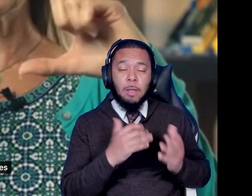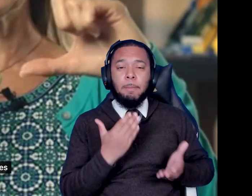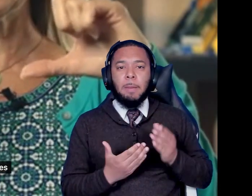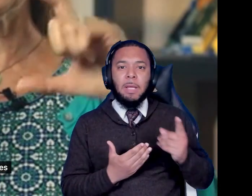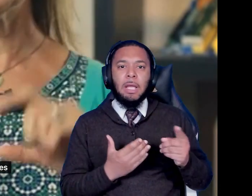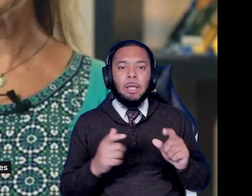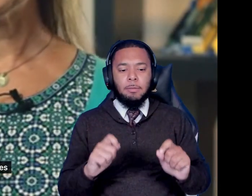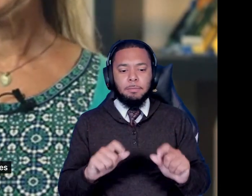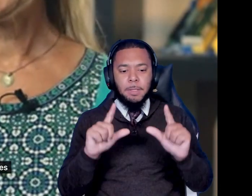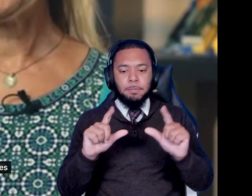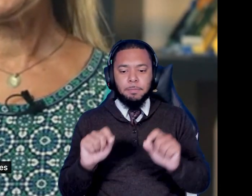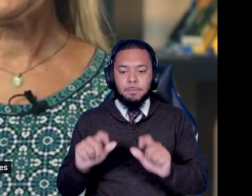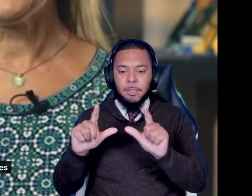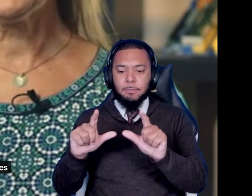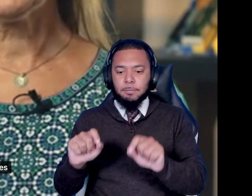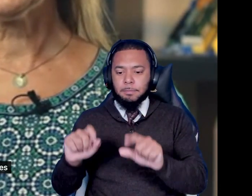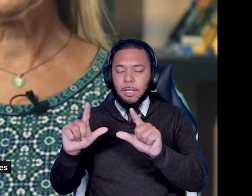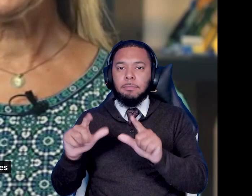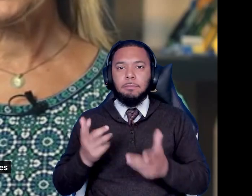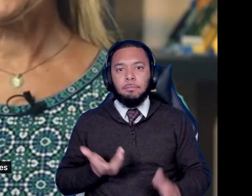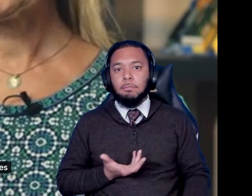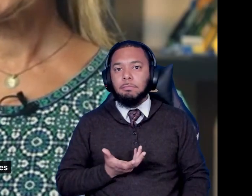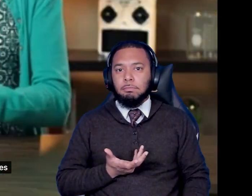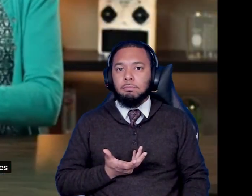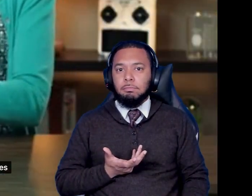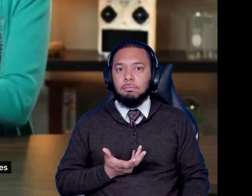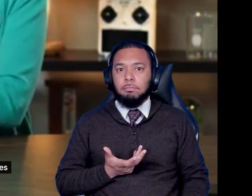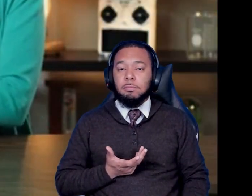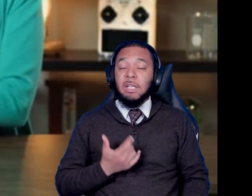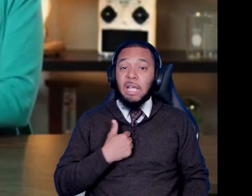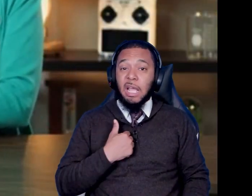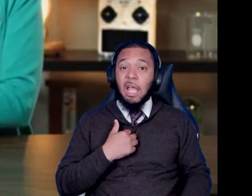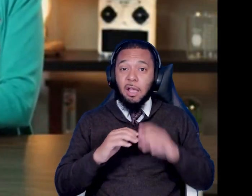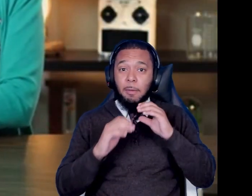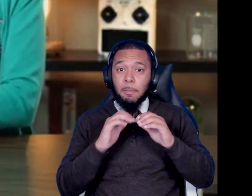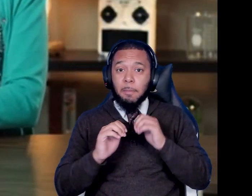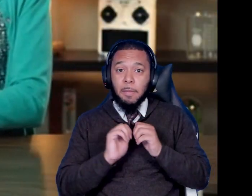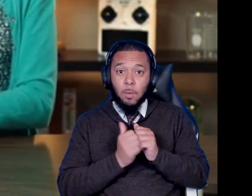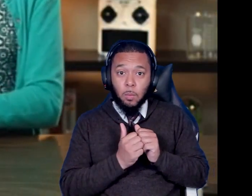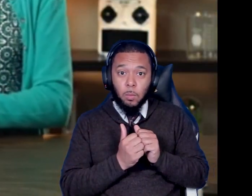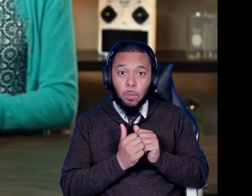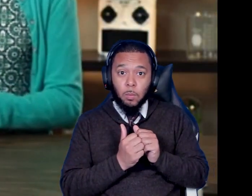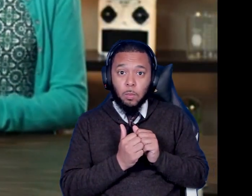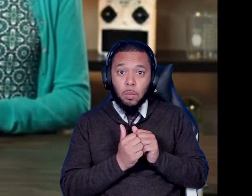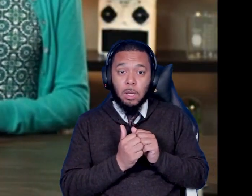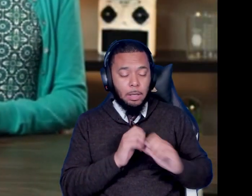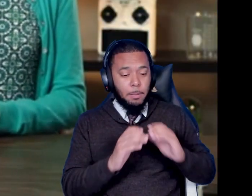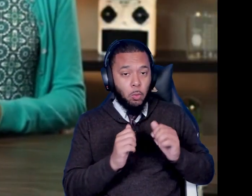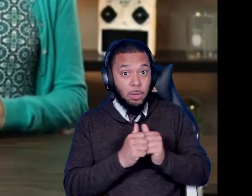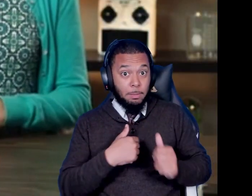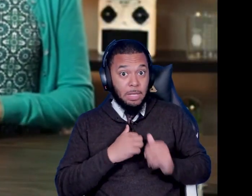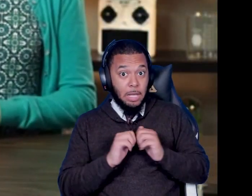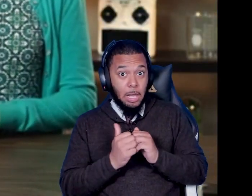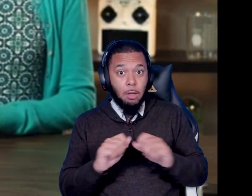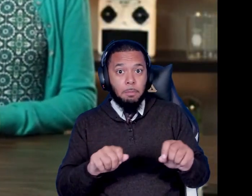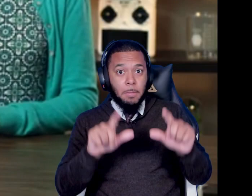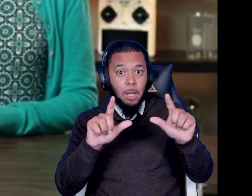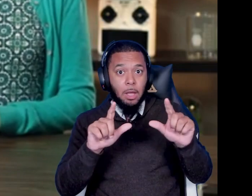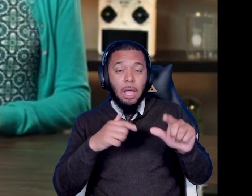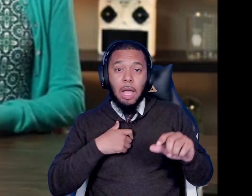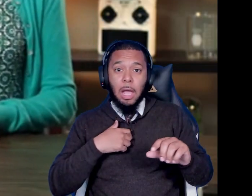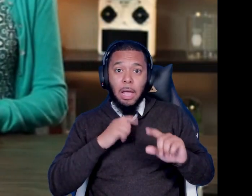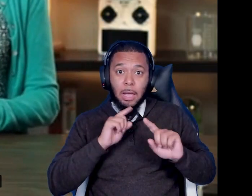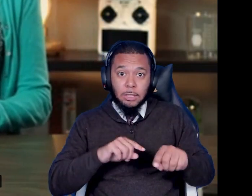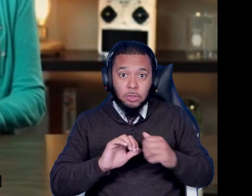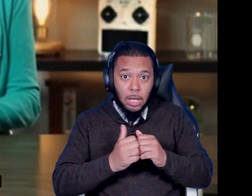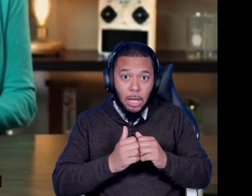dialog boxes and I can talk to it through the keyboard. So in this program that we're going to